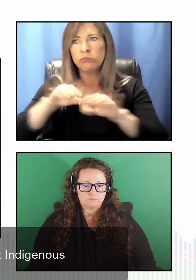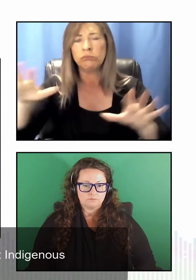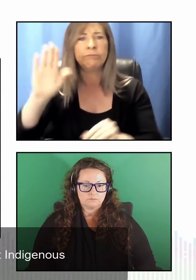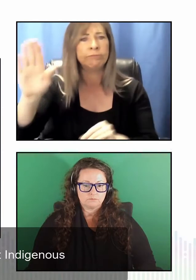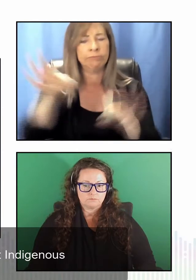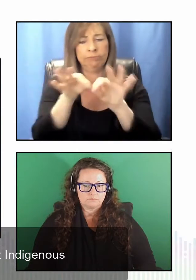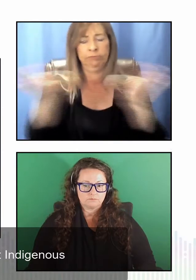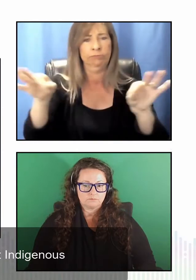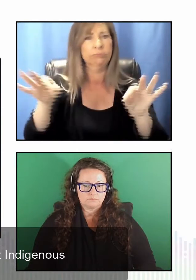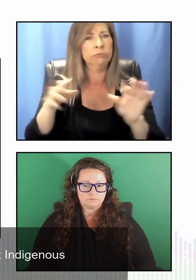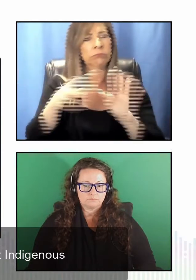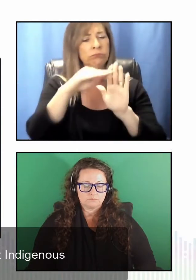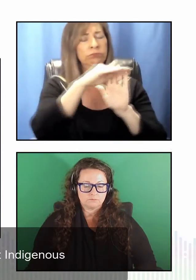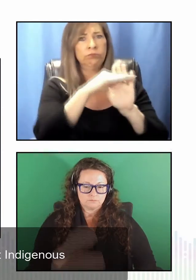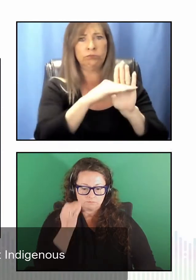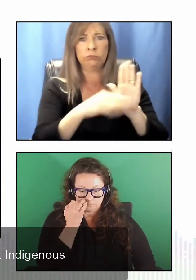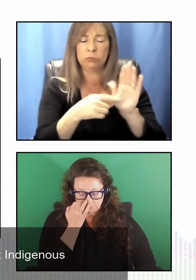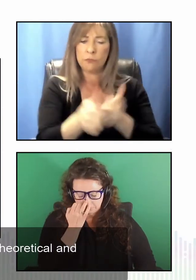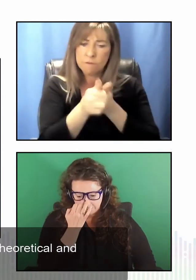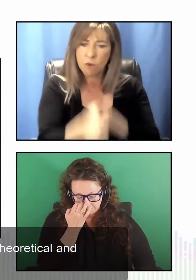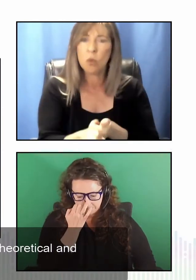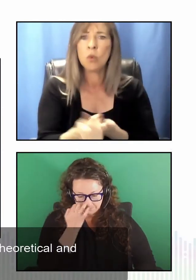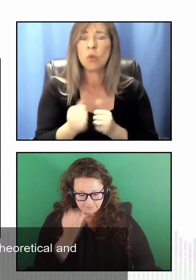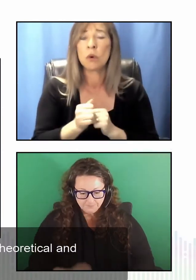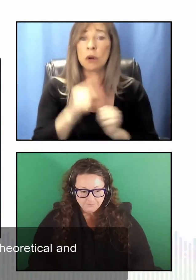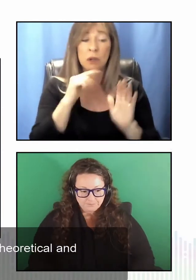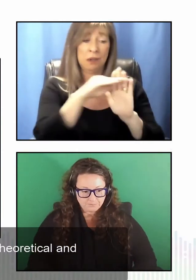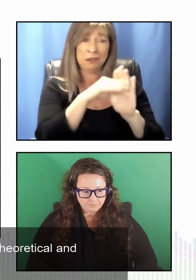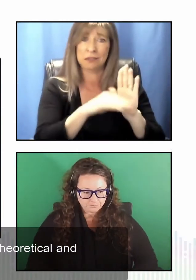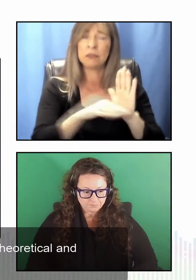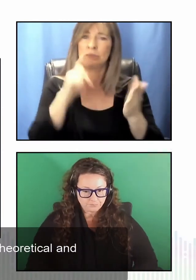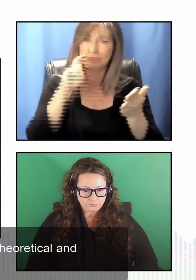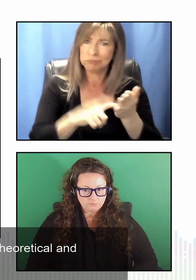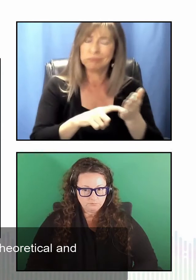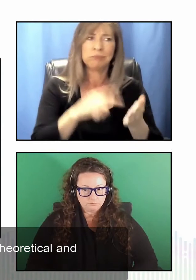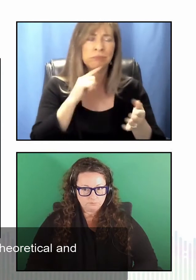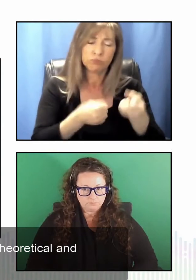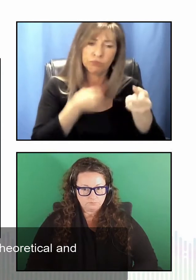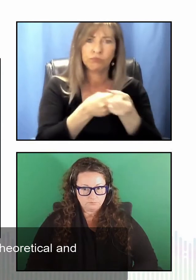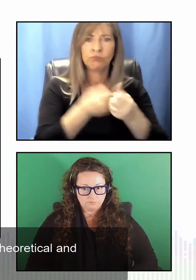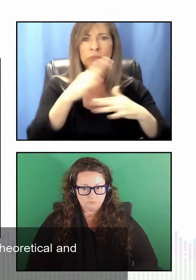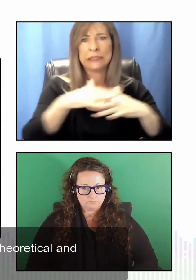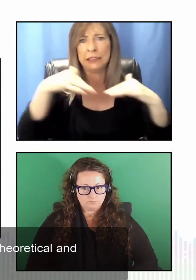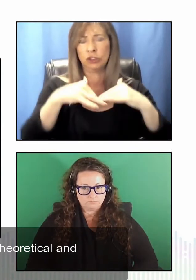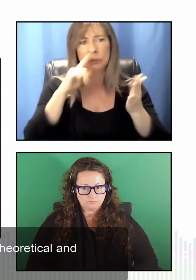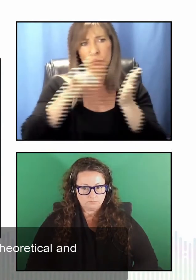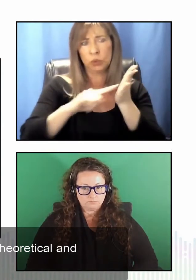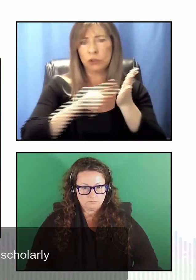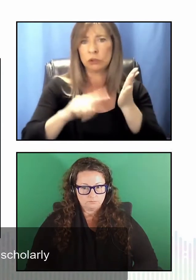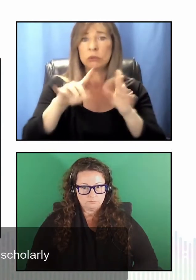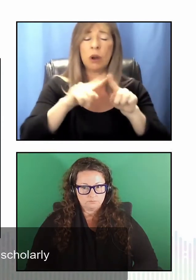statement recognizes that SSHRC needs to support Indigenous research, including a wide range of unique theoretical and